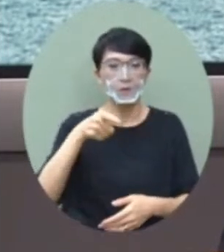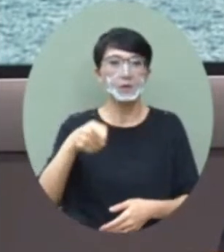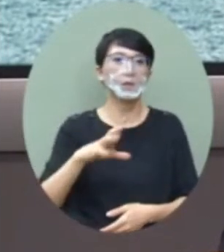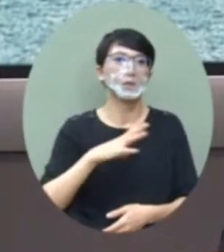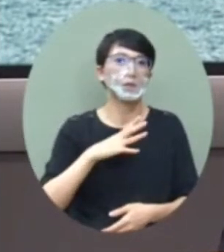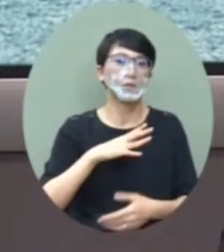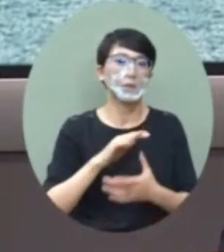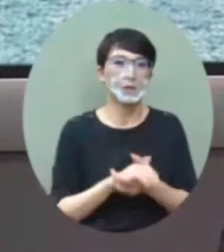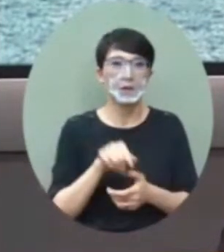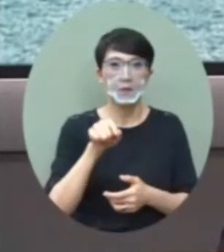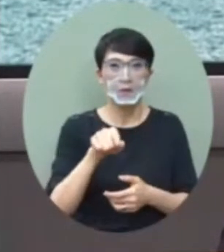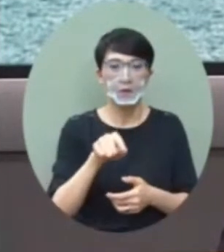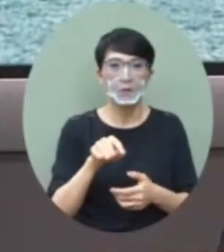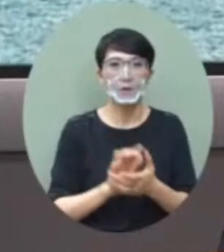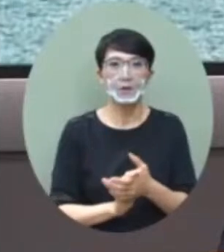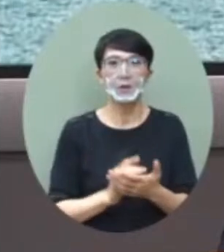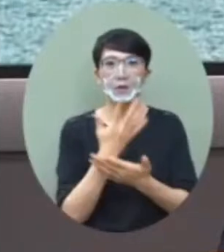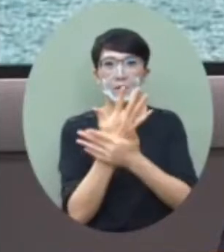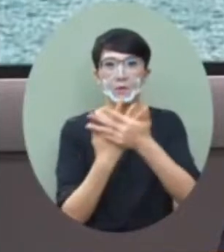a compatibility problem.